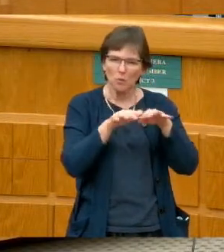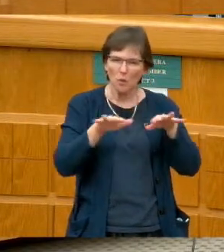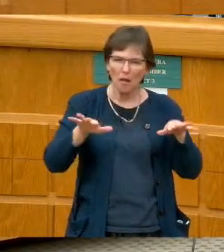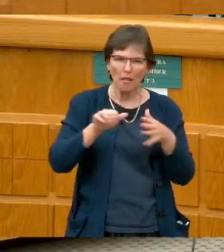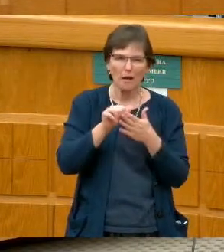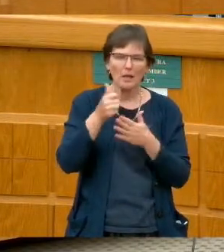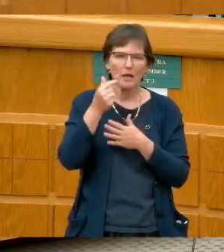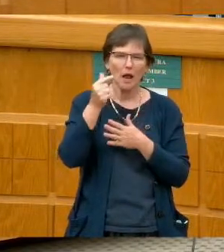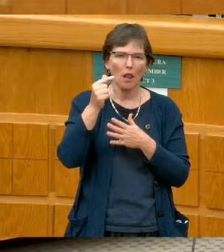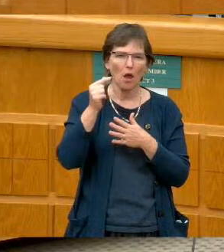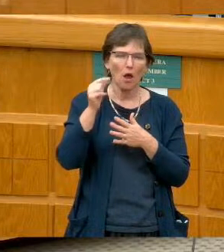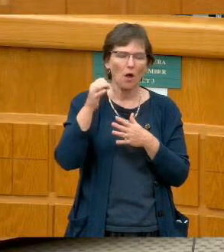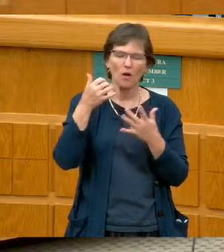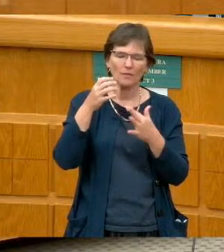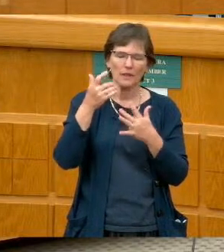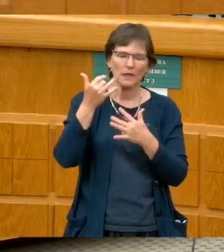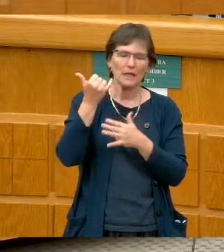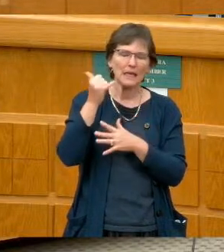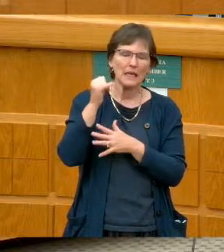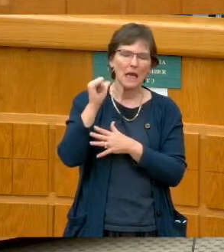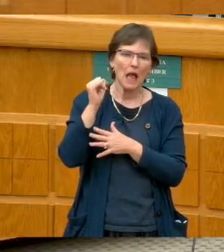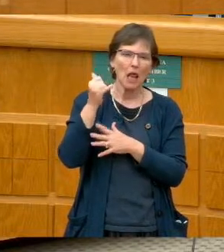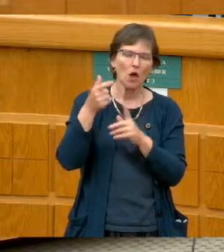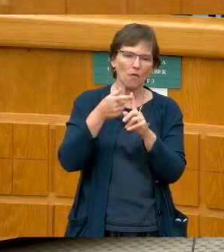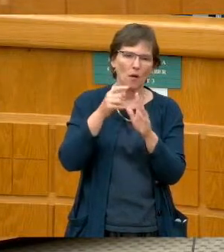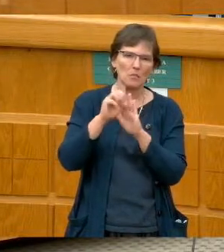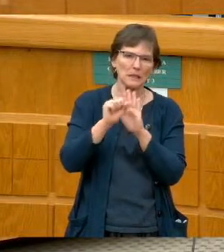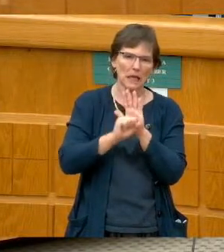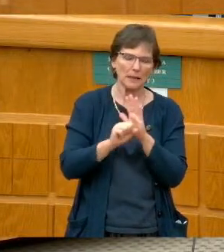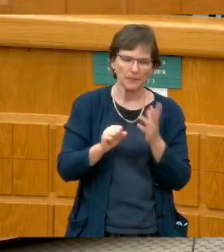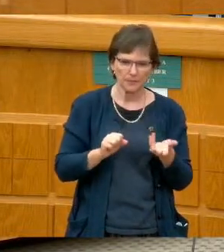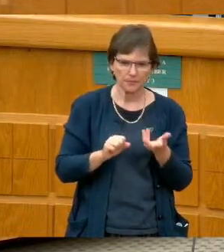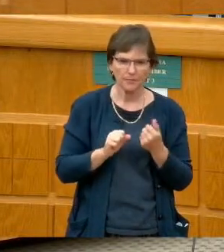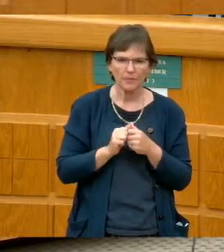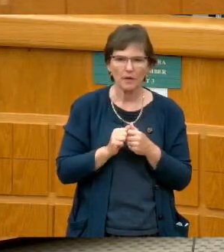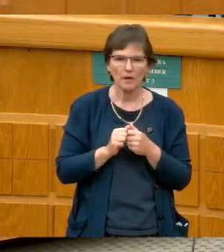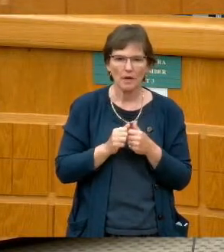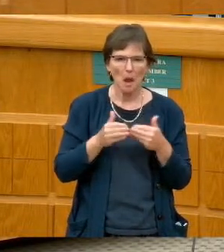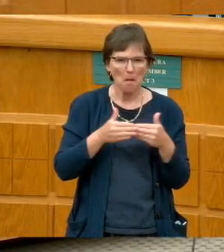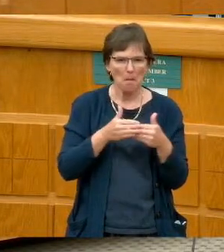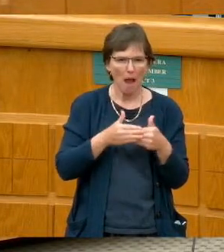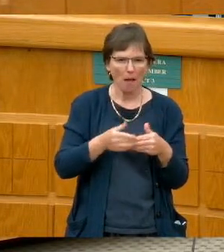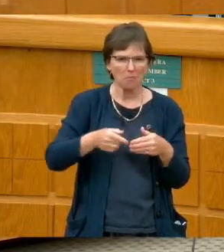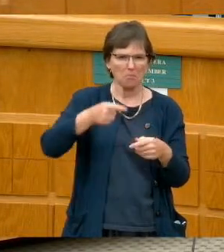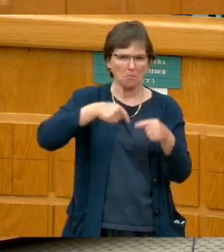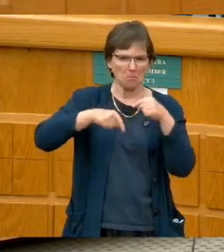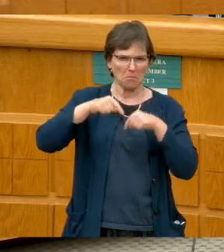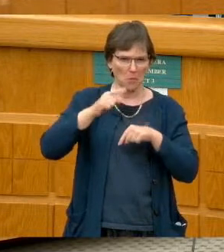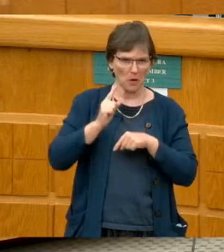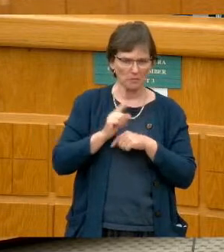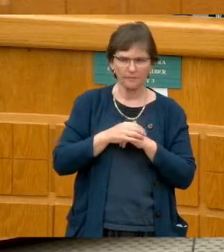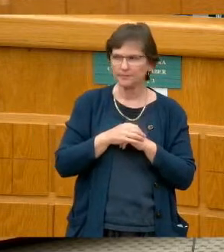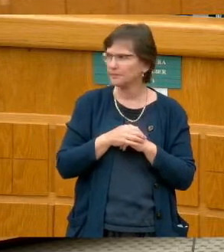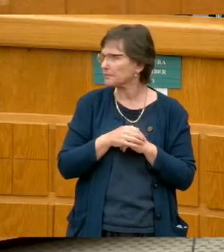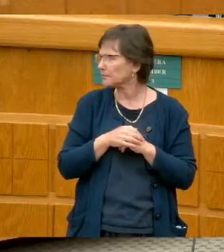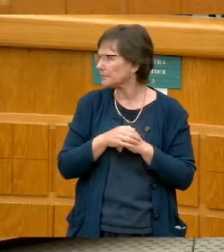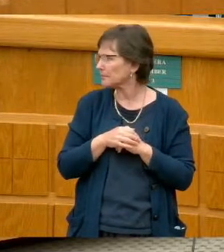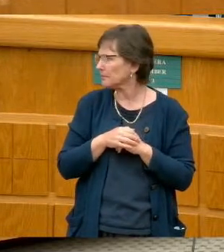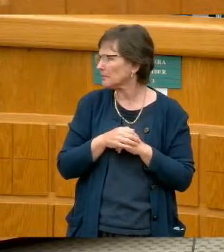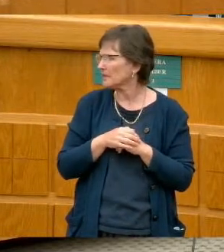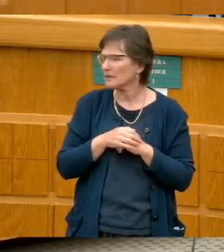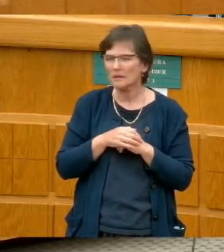3rd. It was about 1,000 cases. If you go back one more slide to go back one. This is about